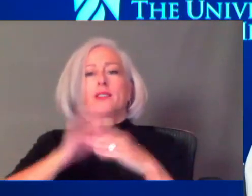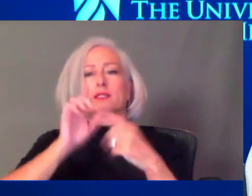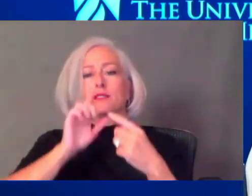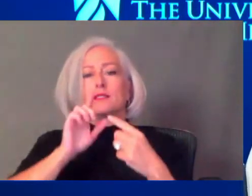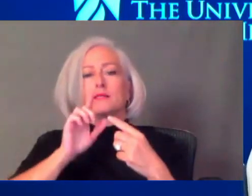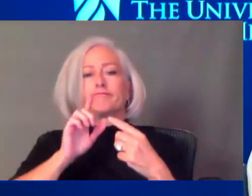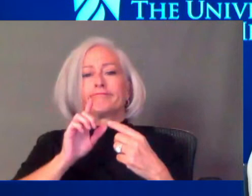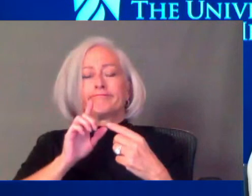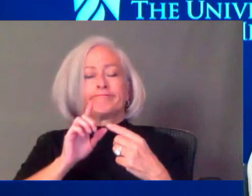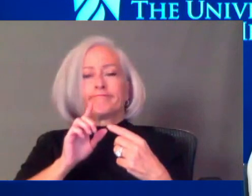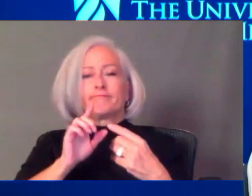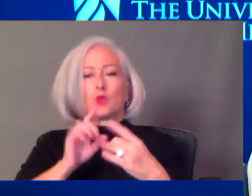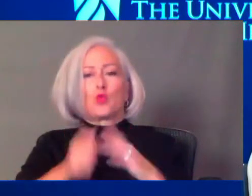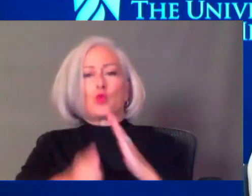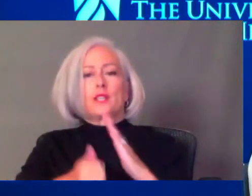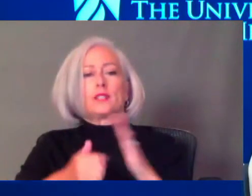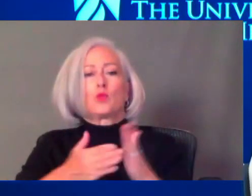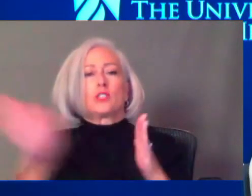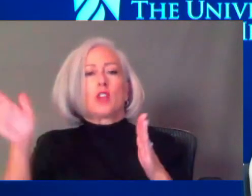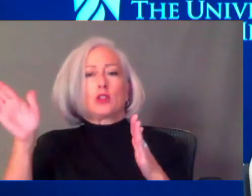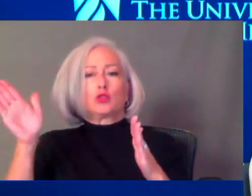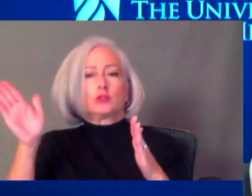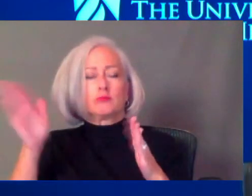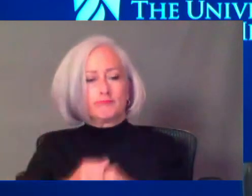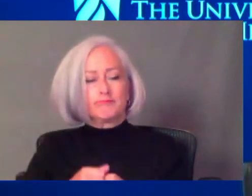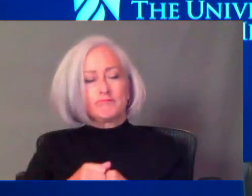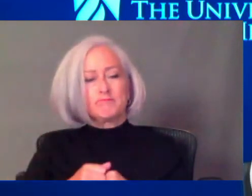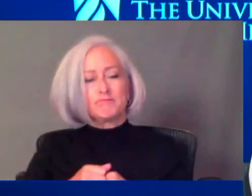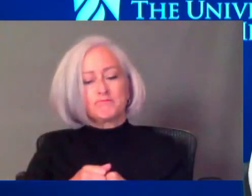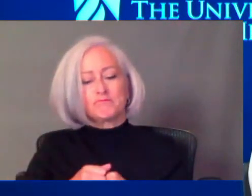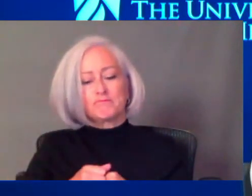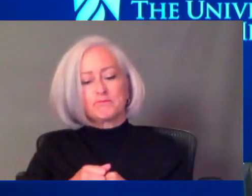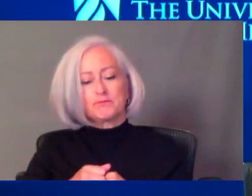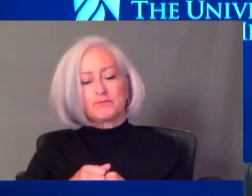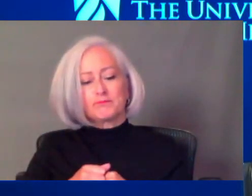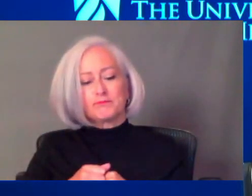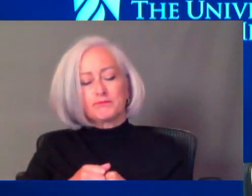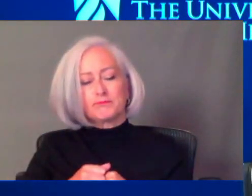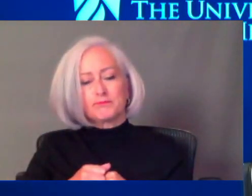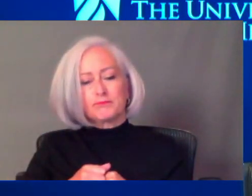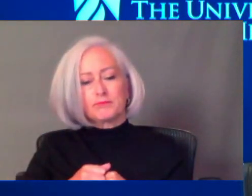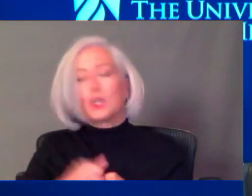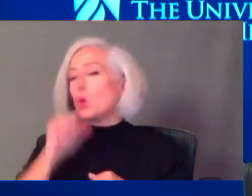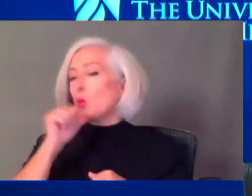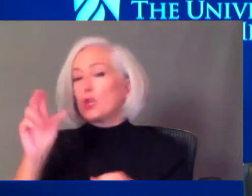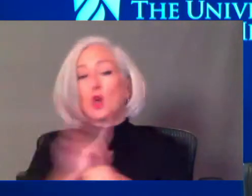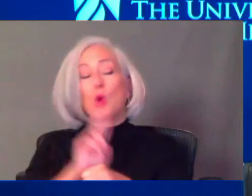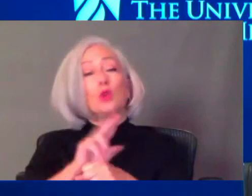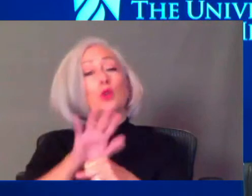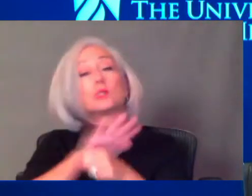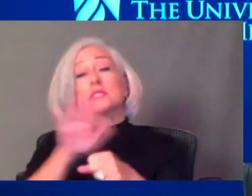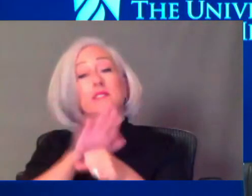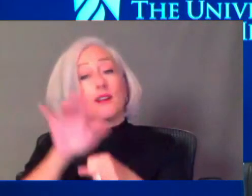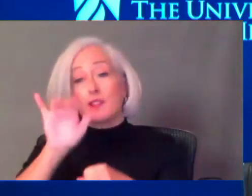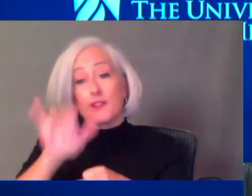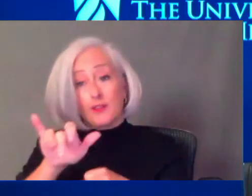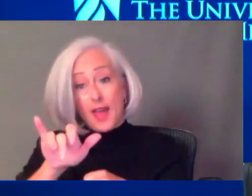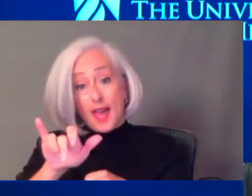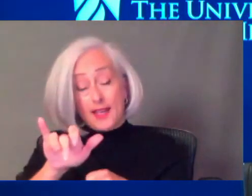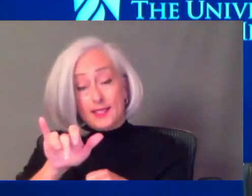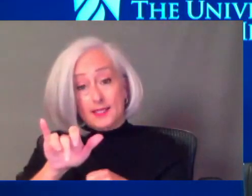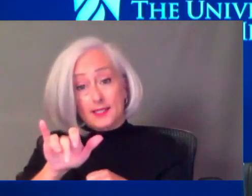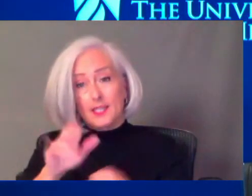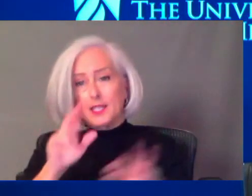arthritis, patients with asthma that I use biologic monoclonal antibody therapy, patients that have